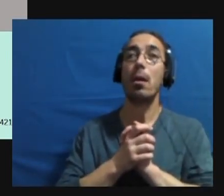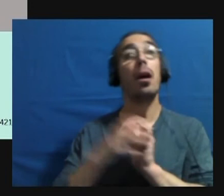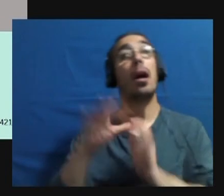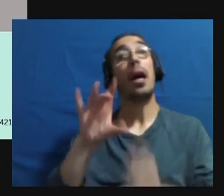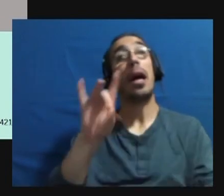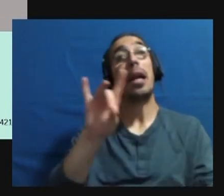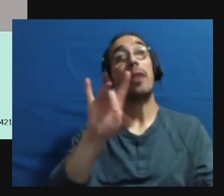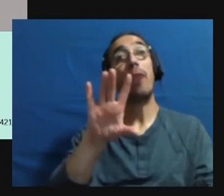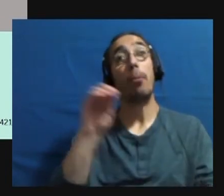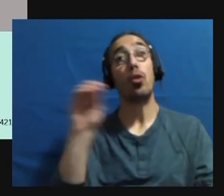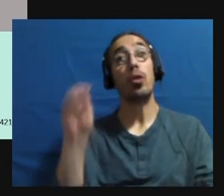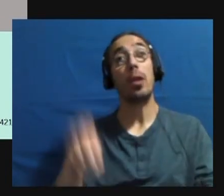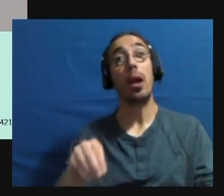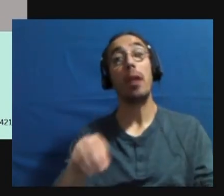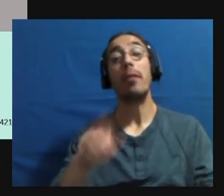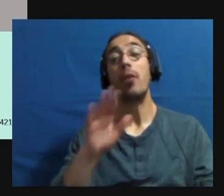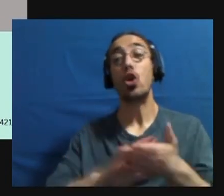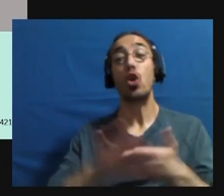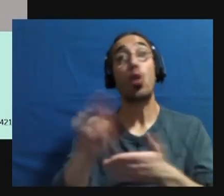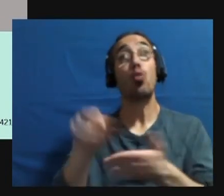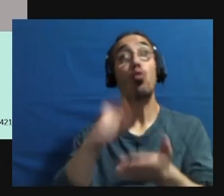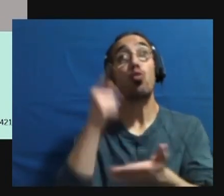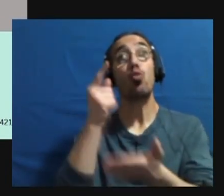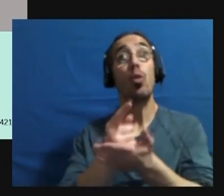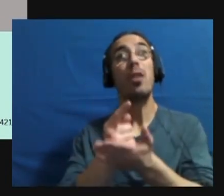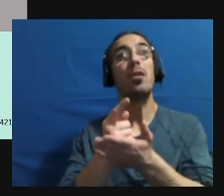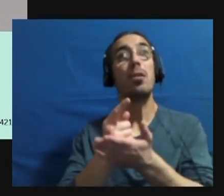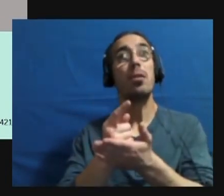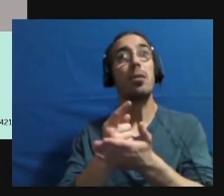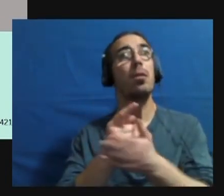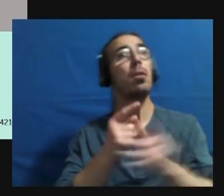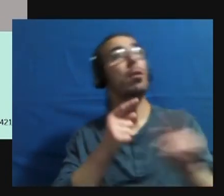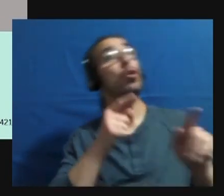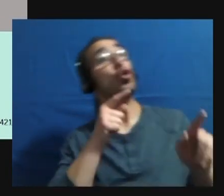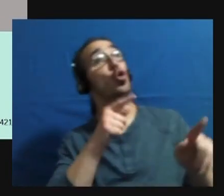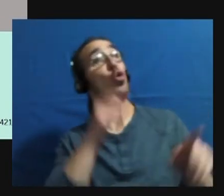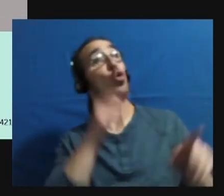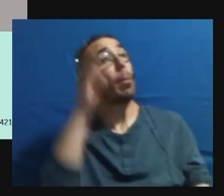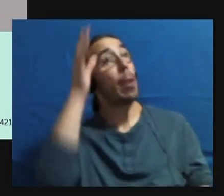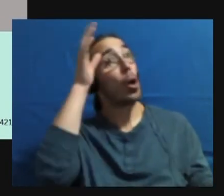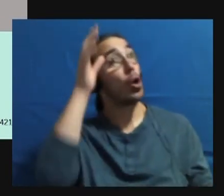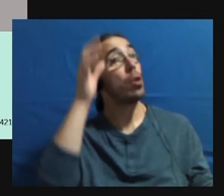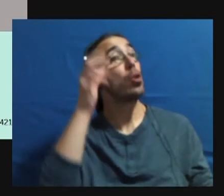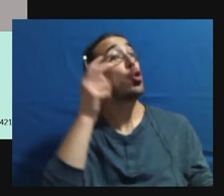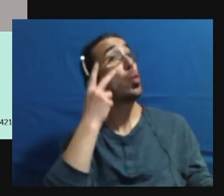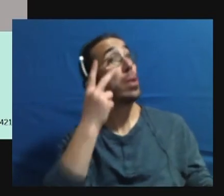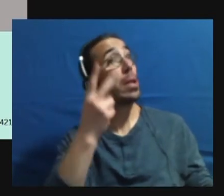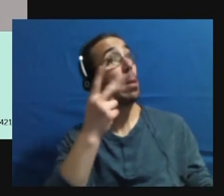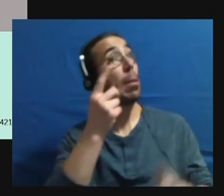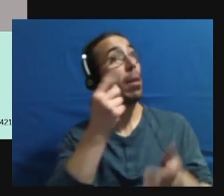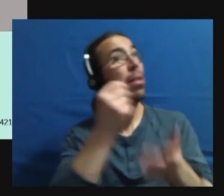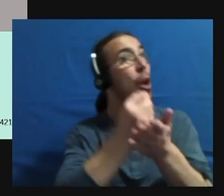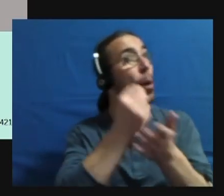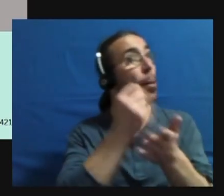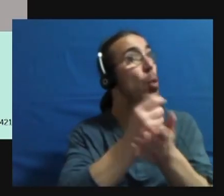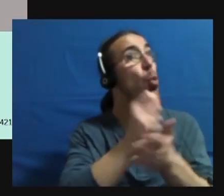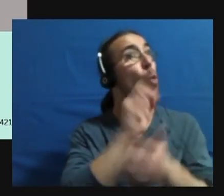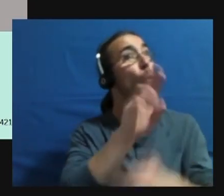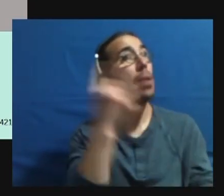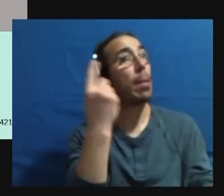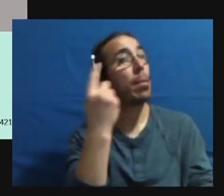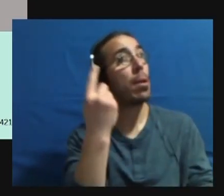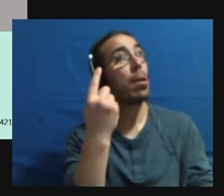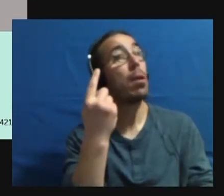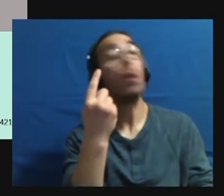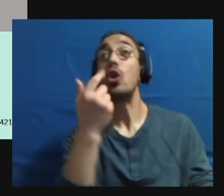85% of college graduates. So you as parents or therapists are thinking, I need to get you to